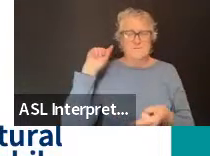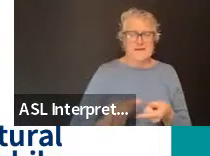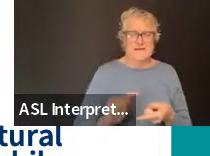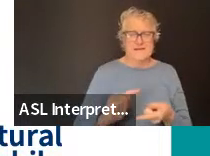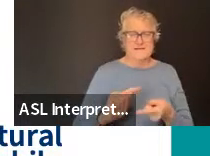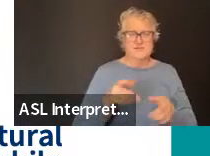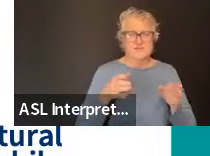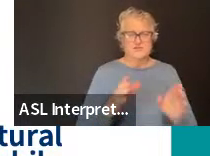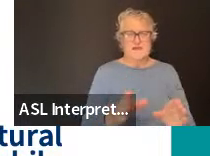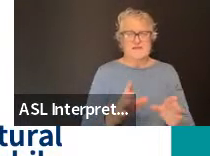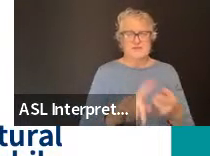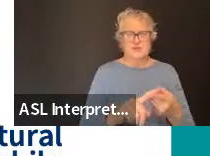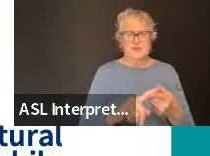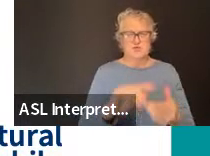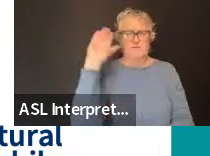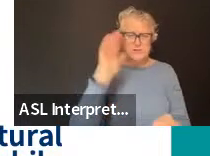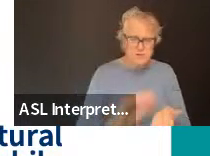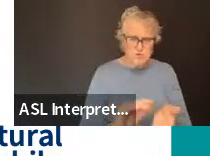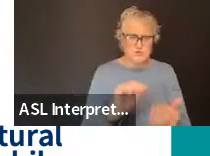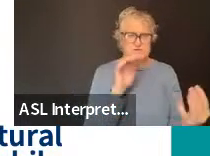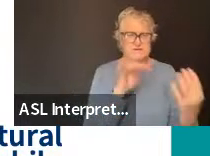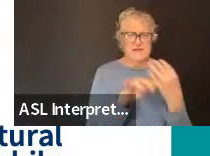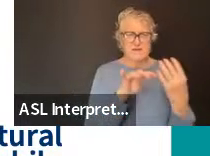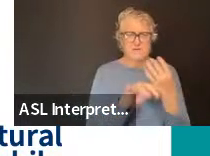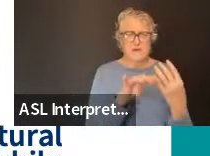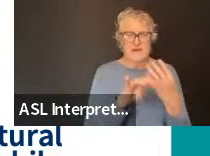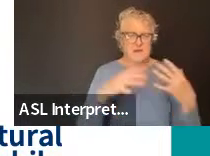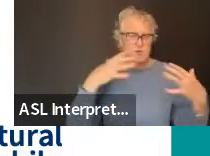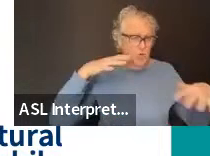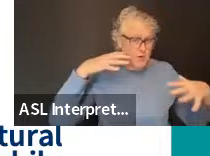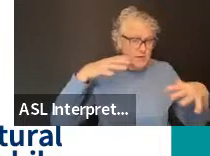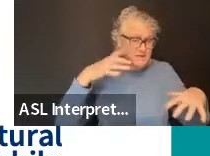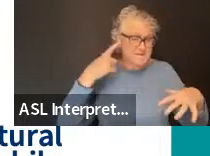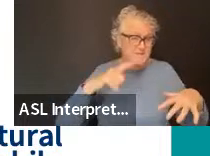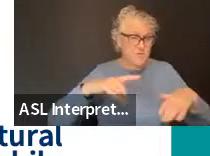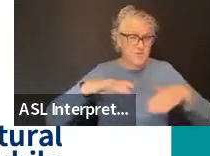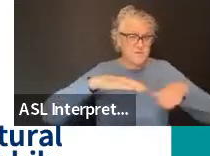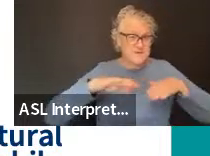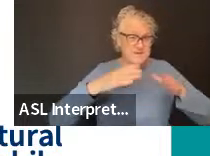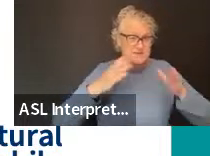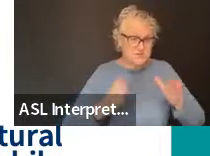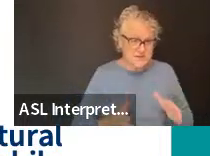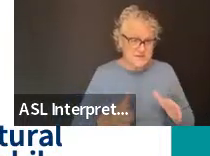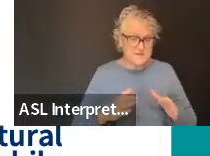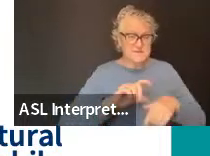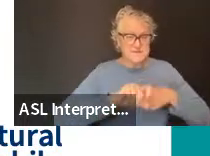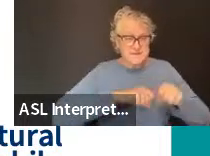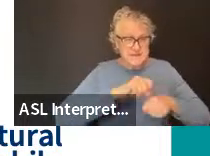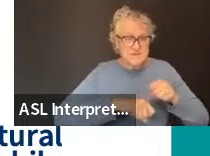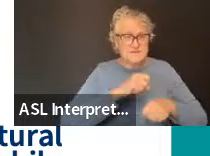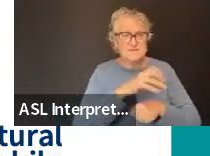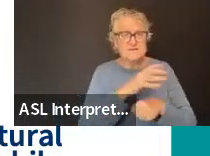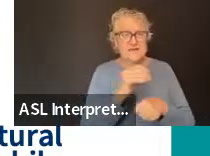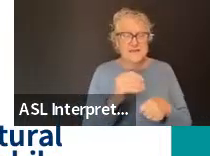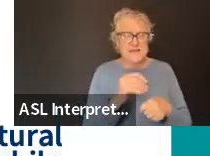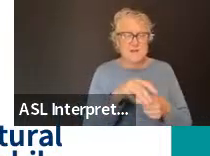materials, costs, and the life of materials into the program design, including local elements. Examples could